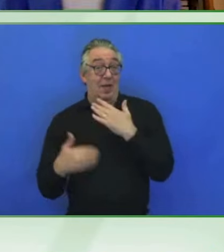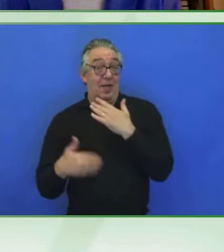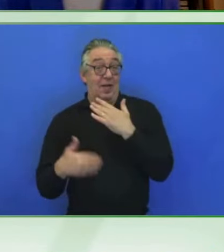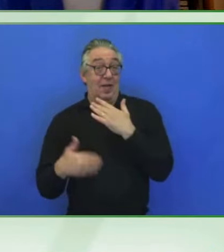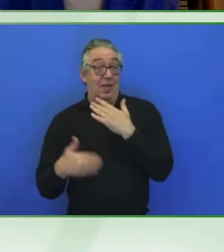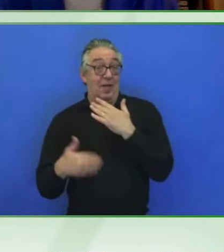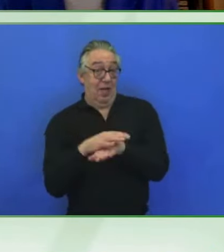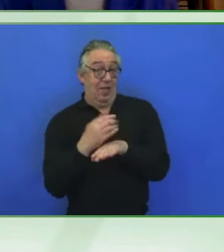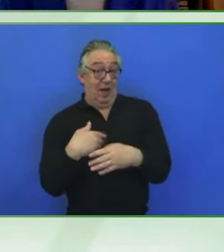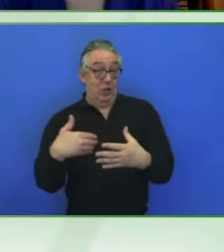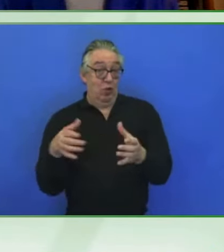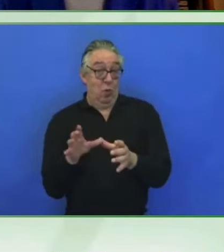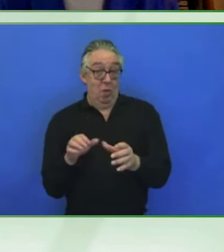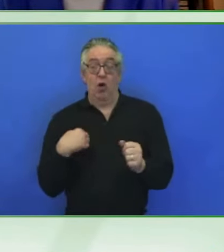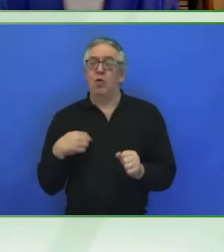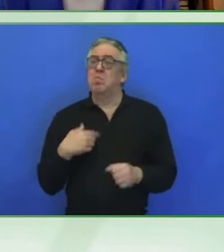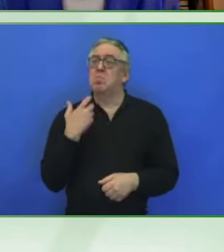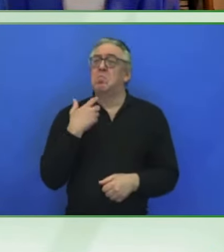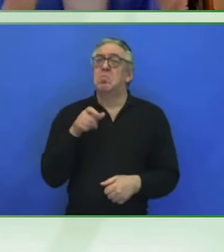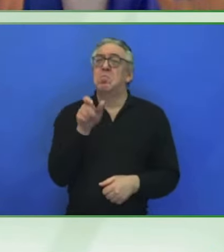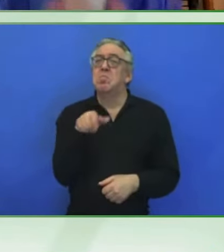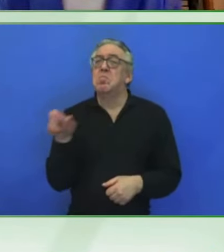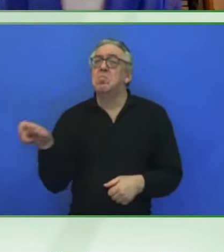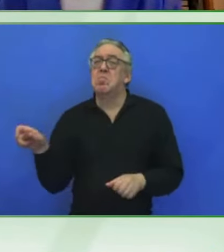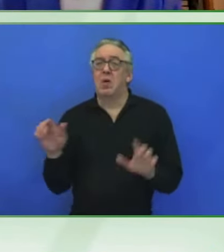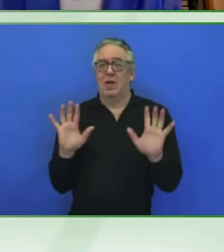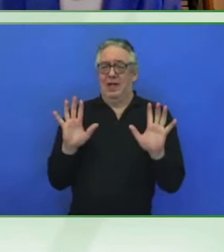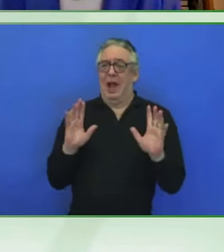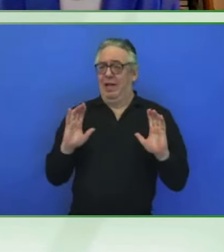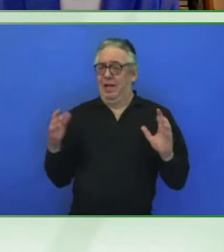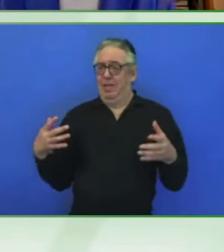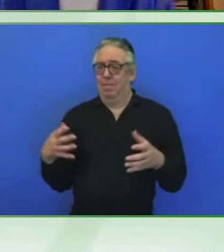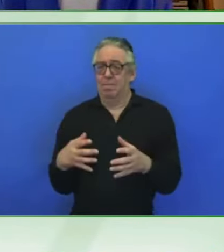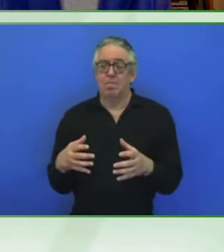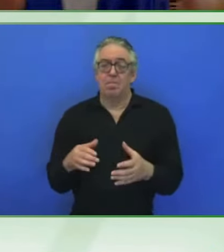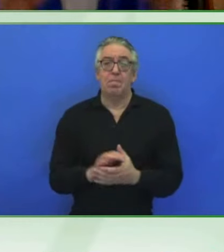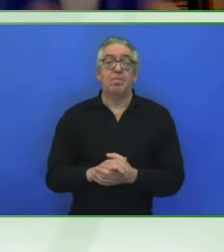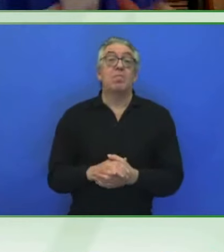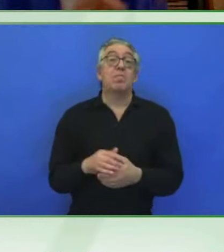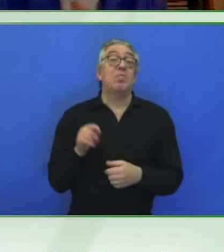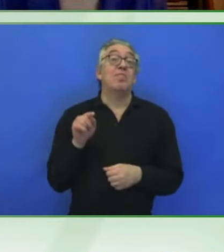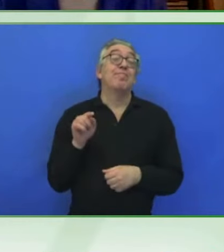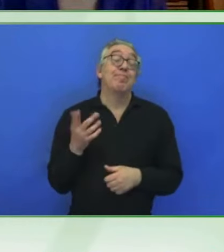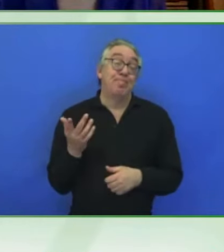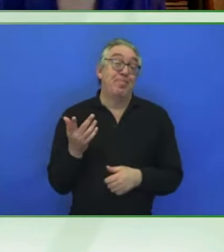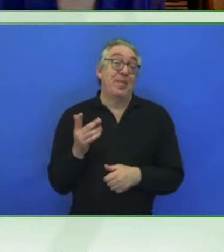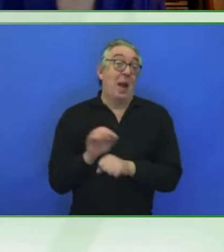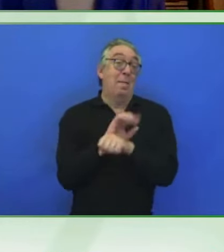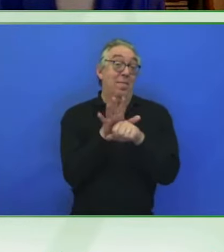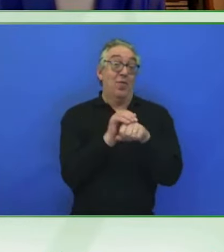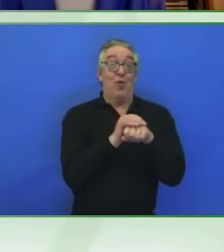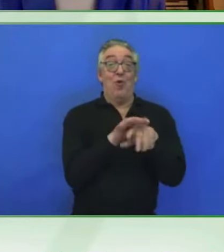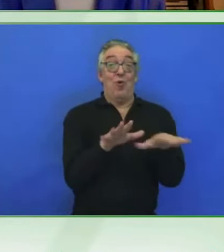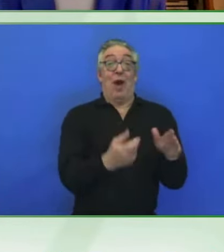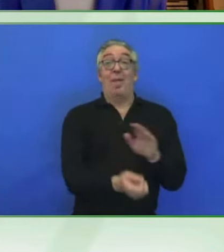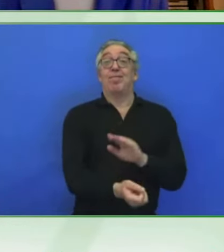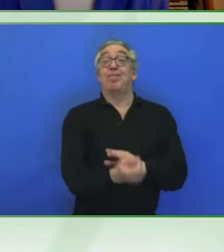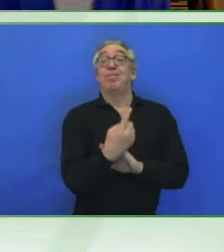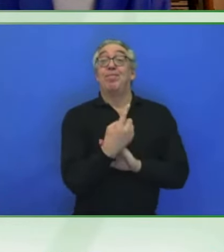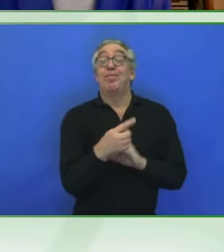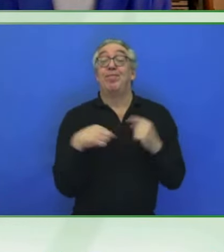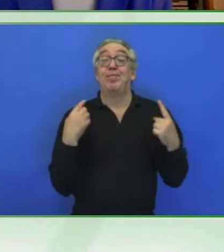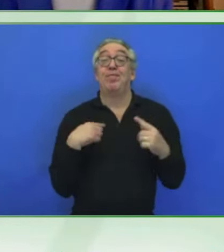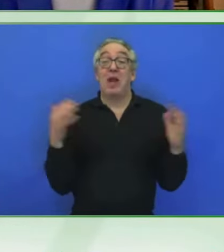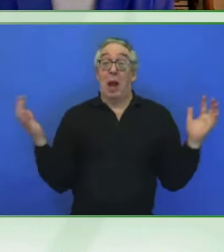is a photo taken before the pandemic. We haven't all met in person since. Next slide, please.